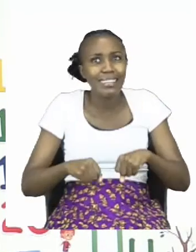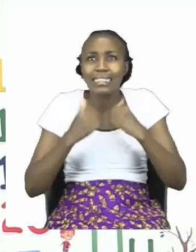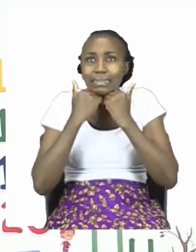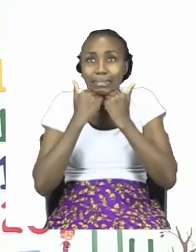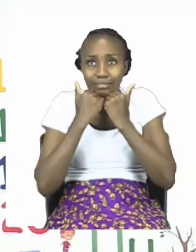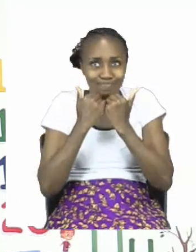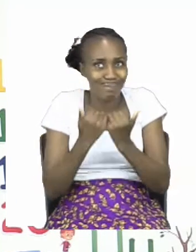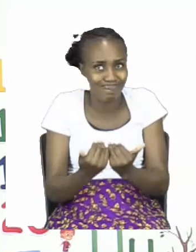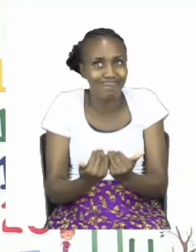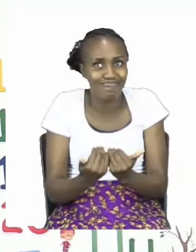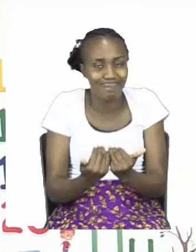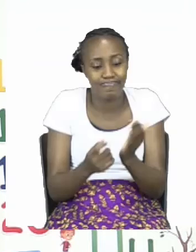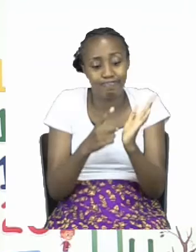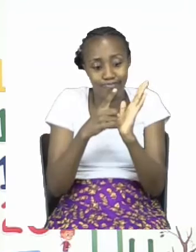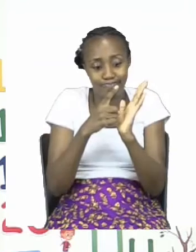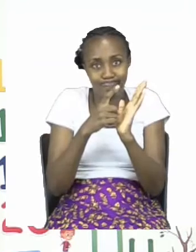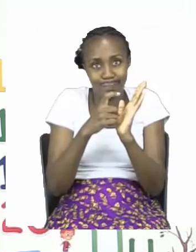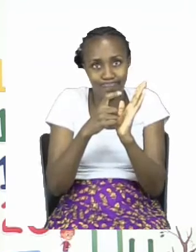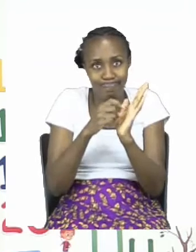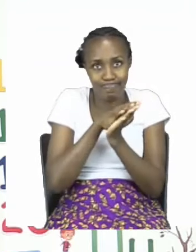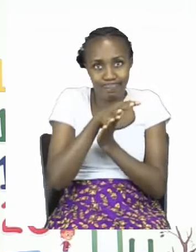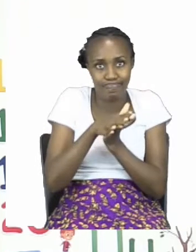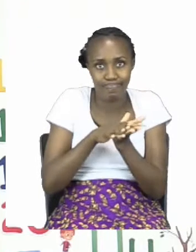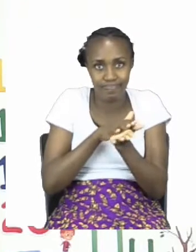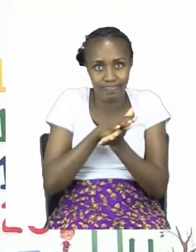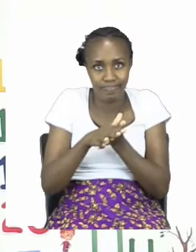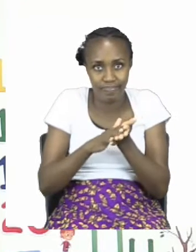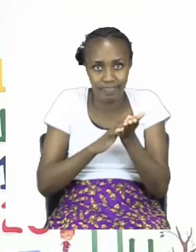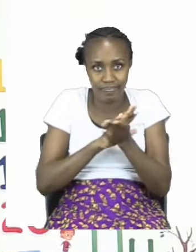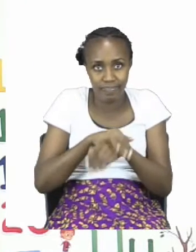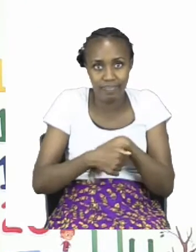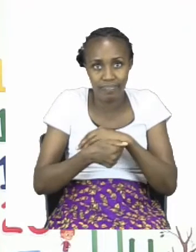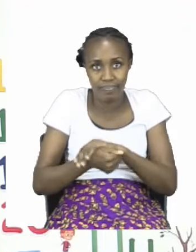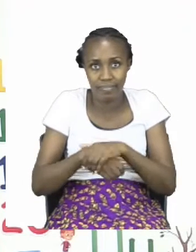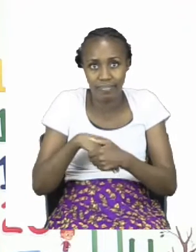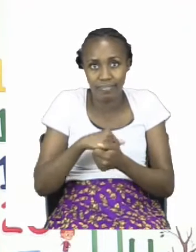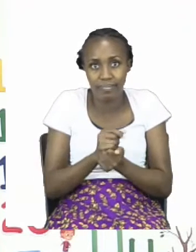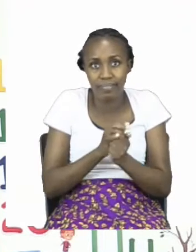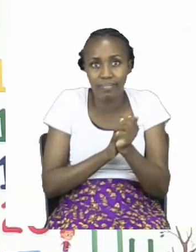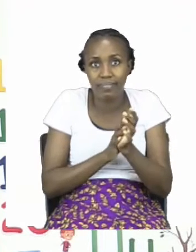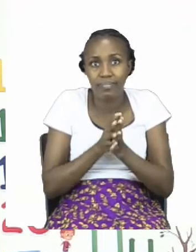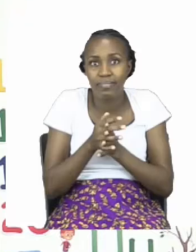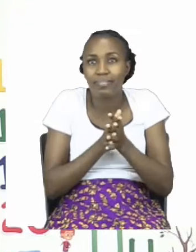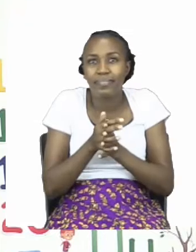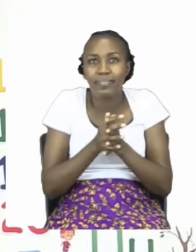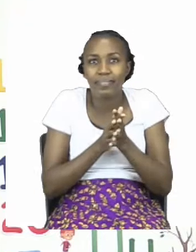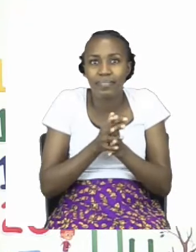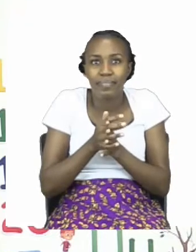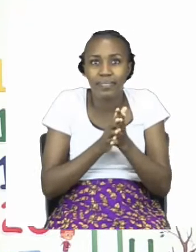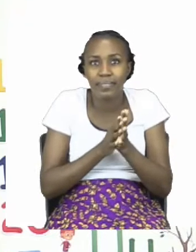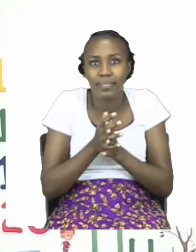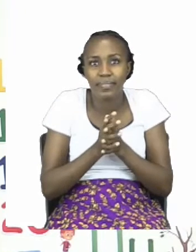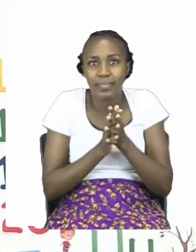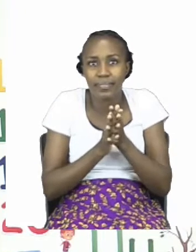sanitize. So let's take our sanitizer and rub inside our hands, around our hands, in between our